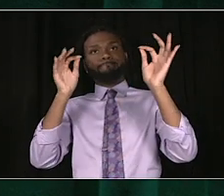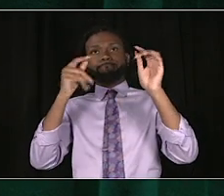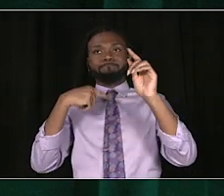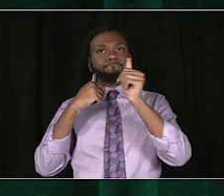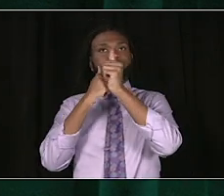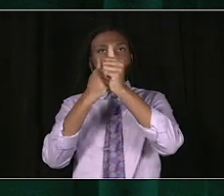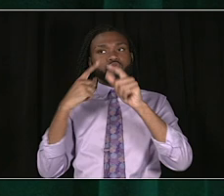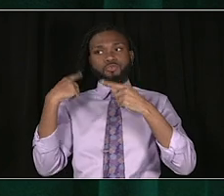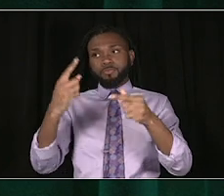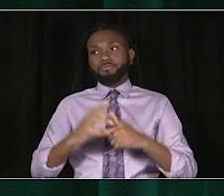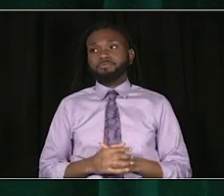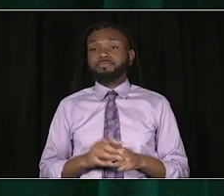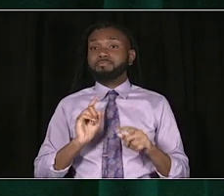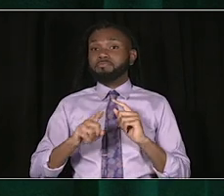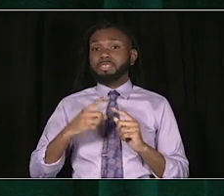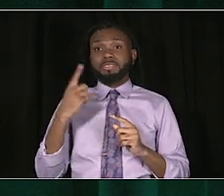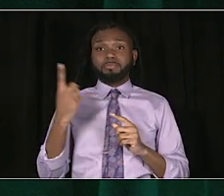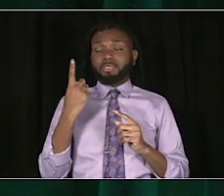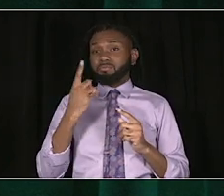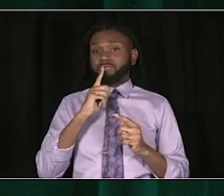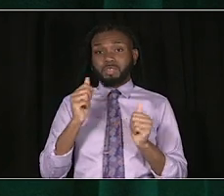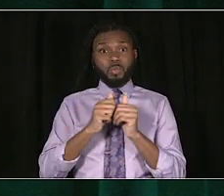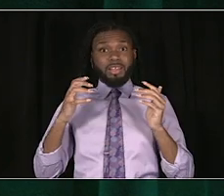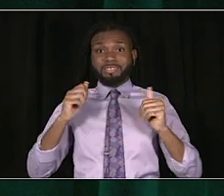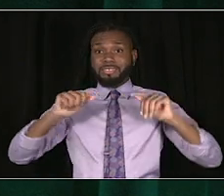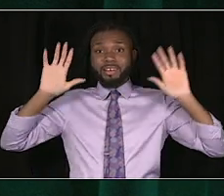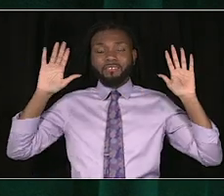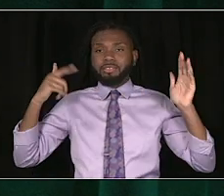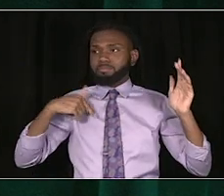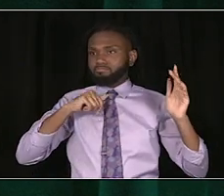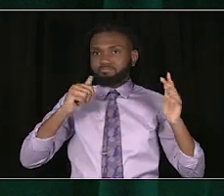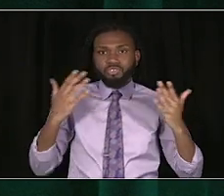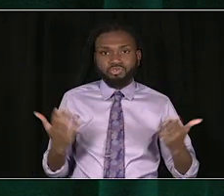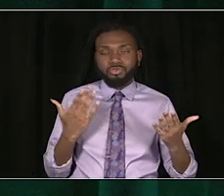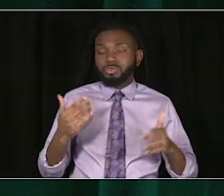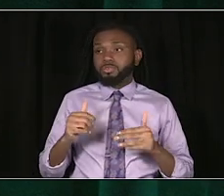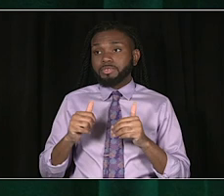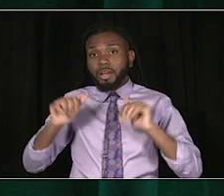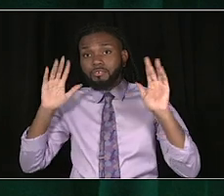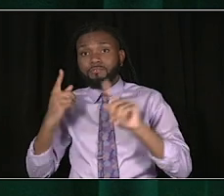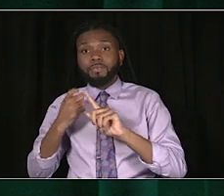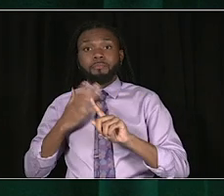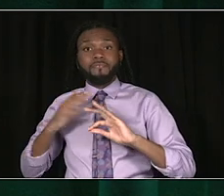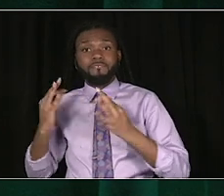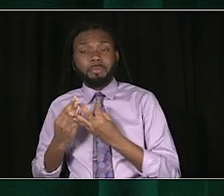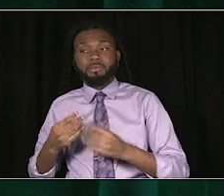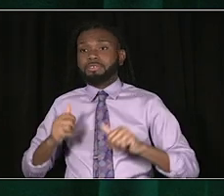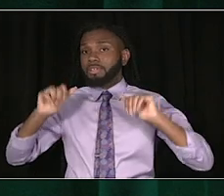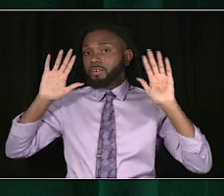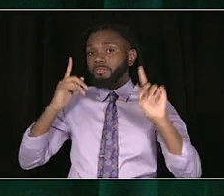that has, without the sacrifice, I wouldn't be where I am, the sacrifice of my family, my community,